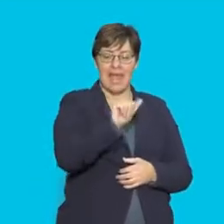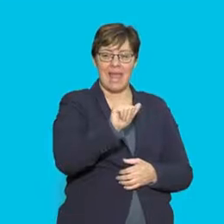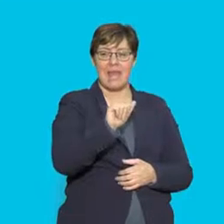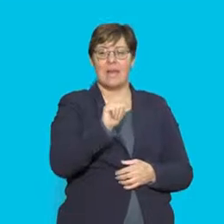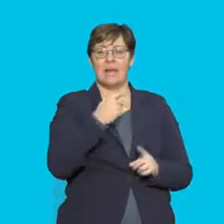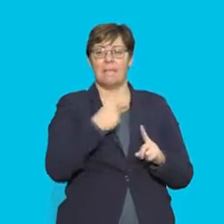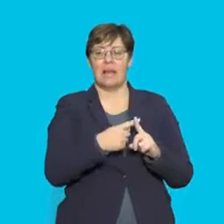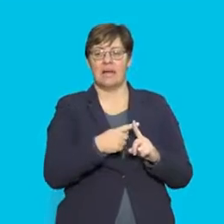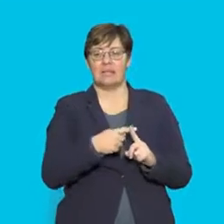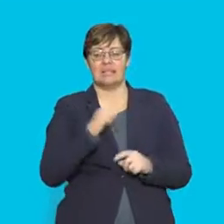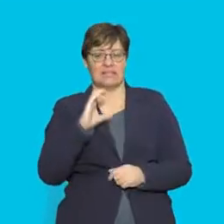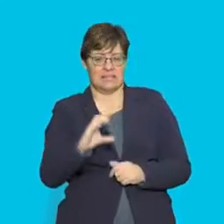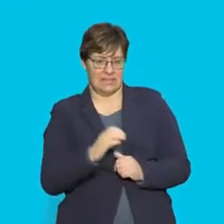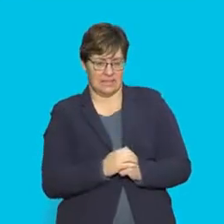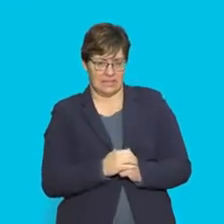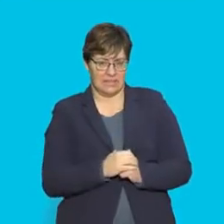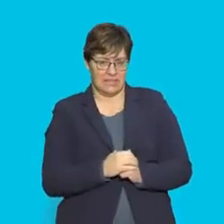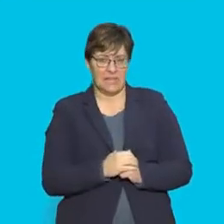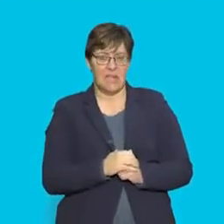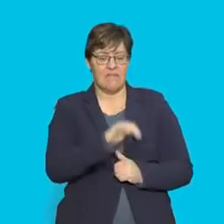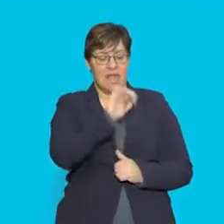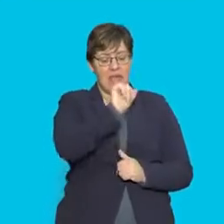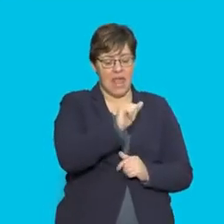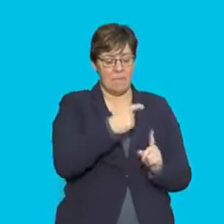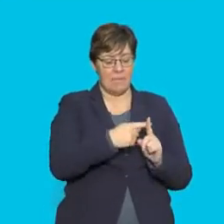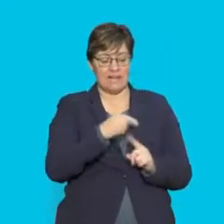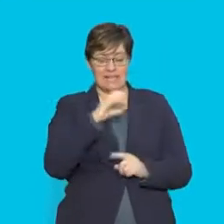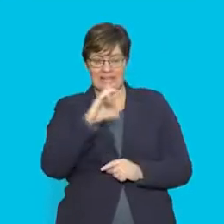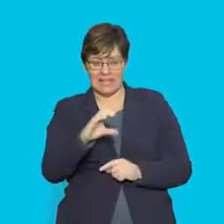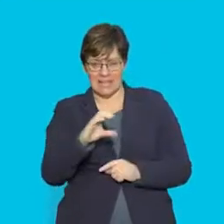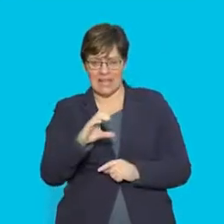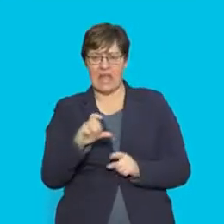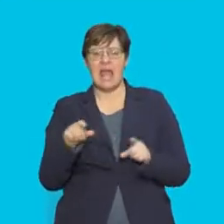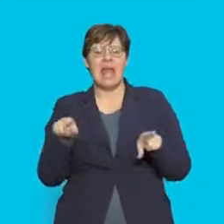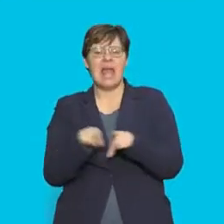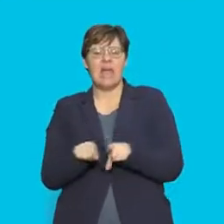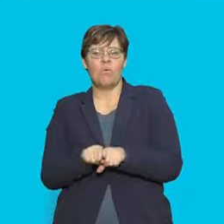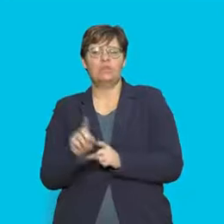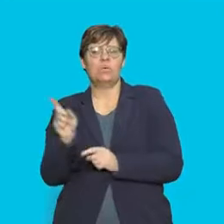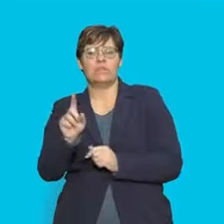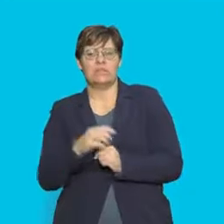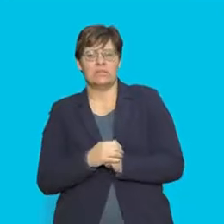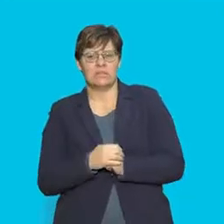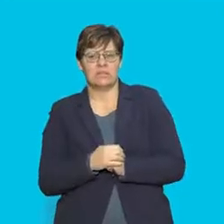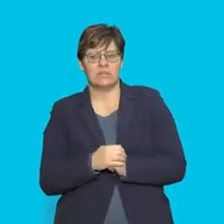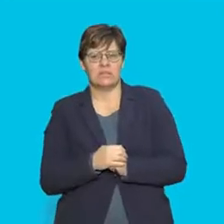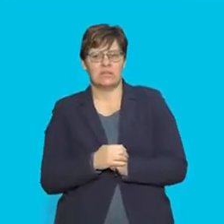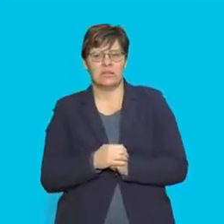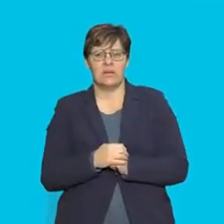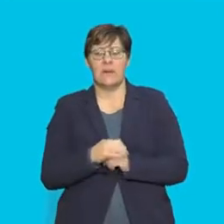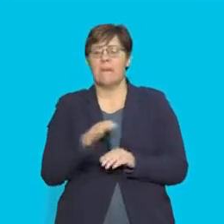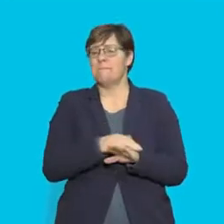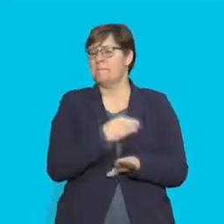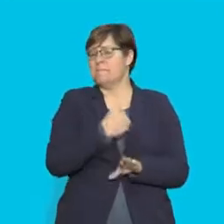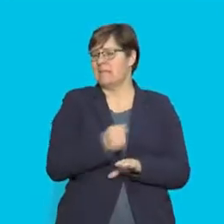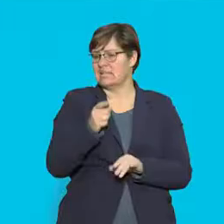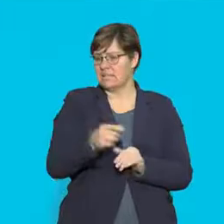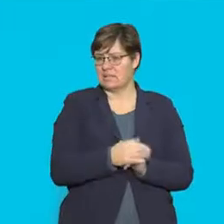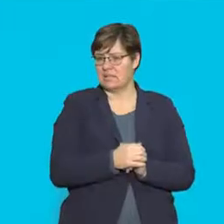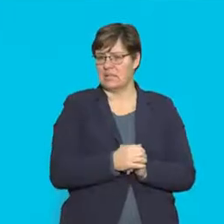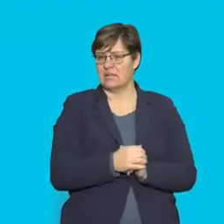C, right? The two angles, if I add angle A and angle C, can I make a statement based on